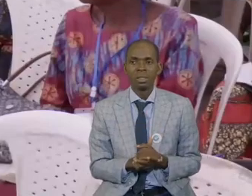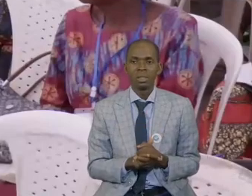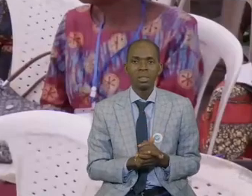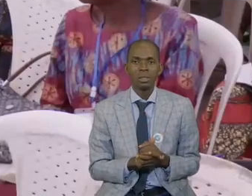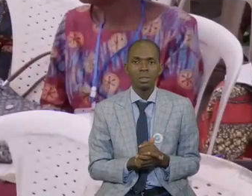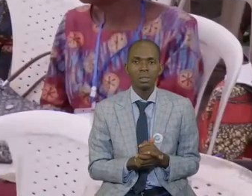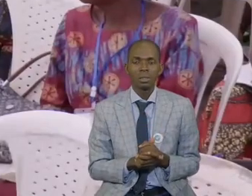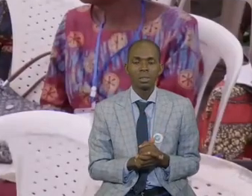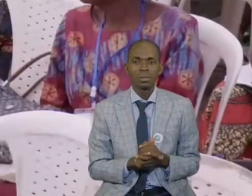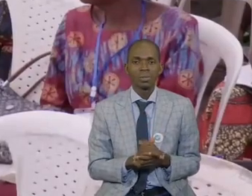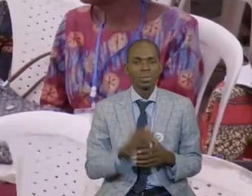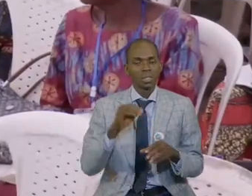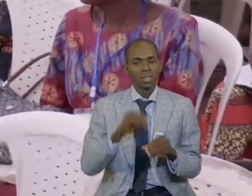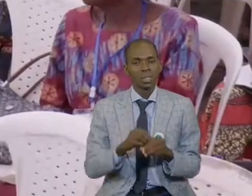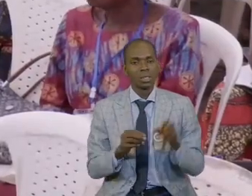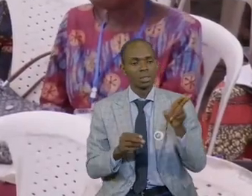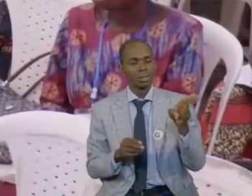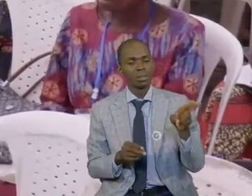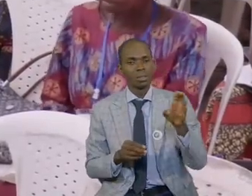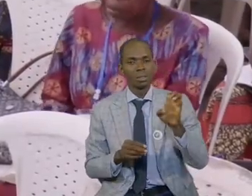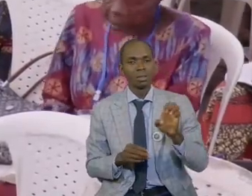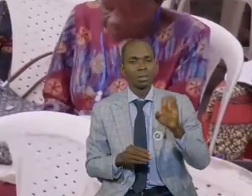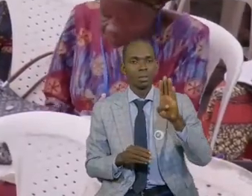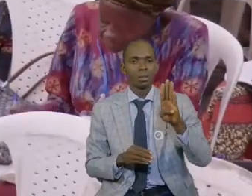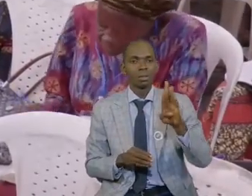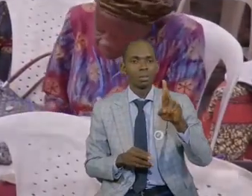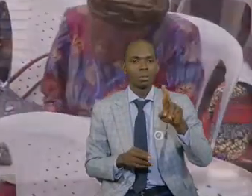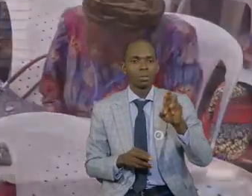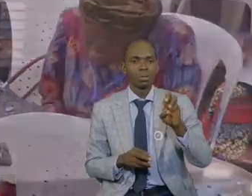Look at Hebrews chapter 4, verse 14.